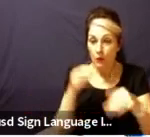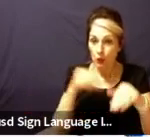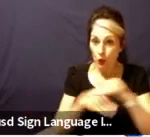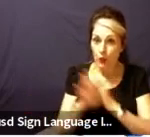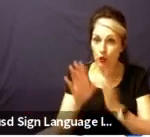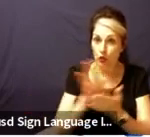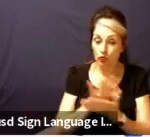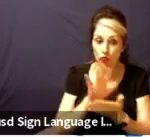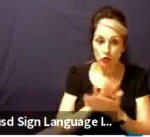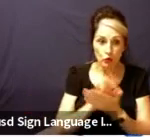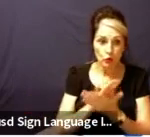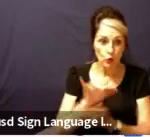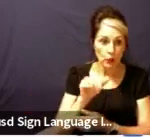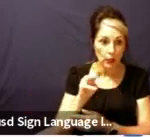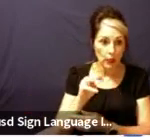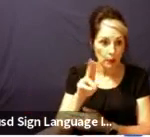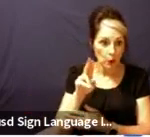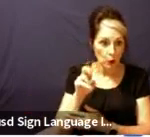school.